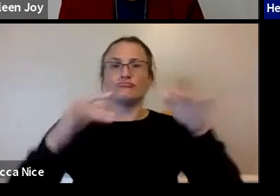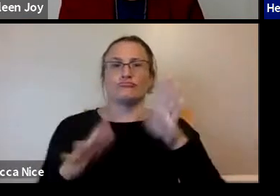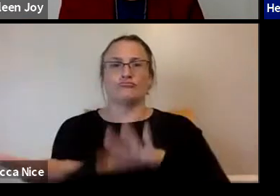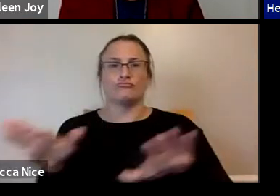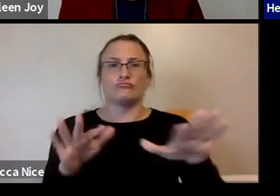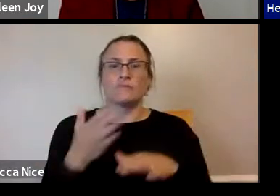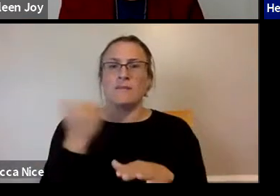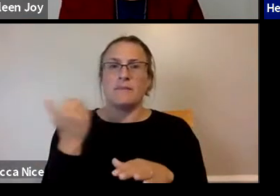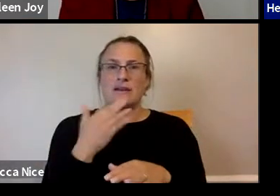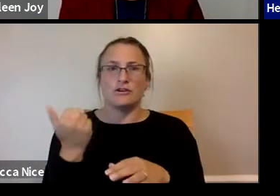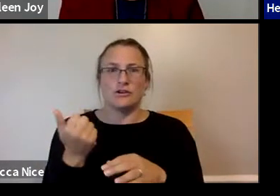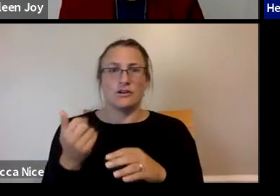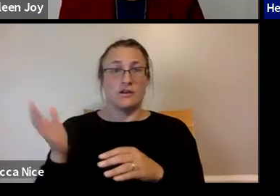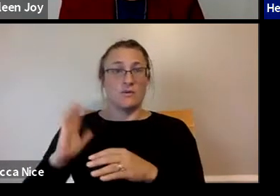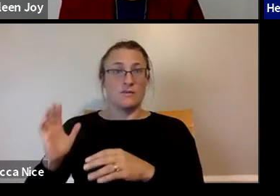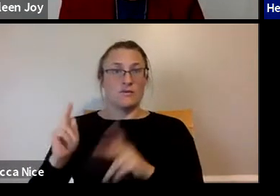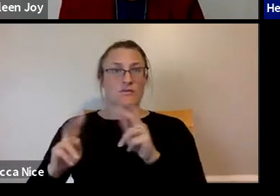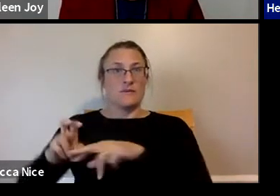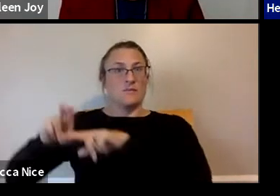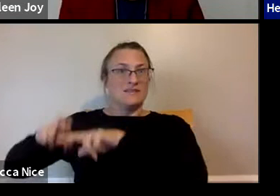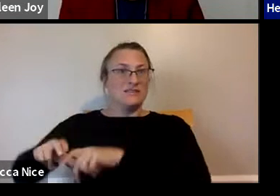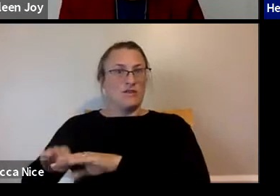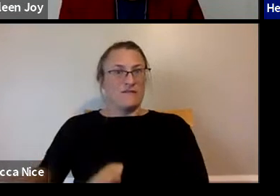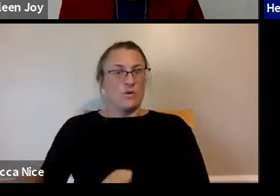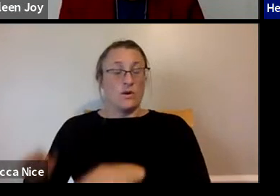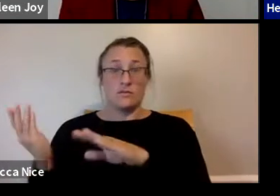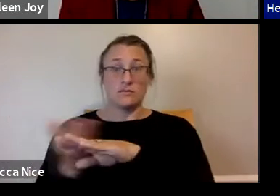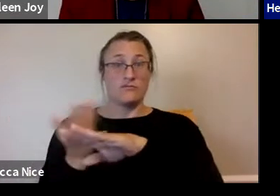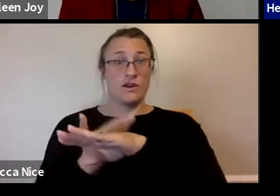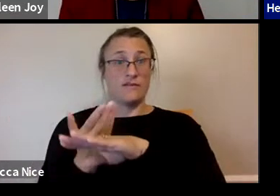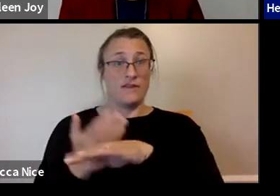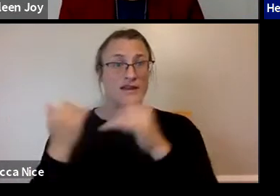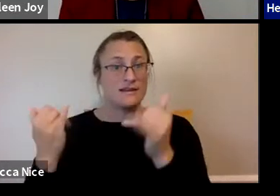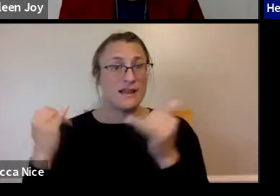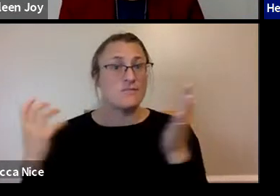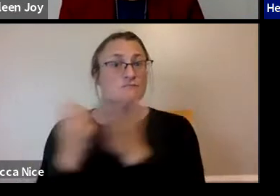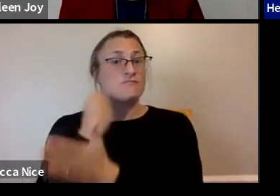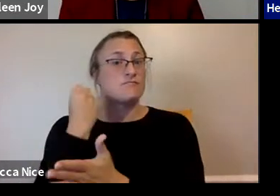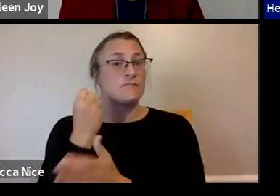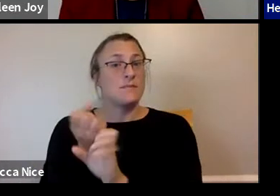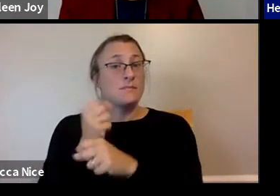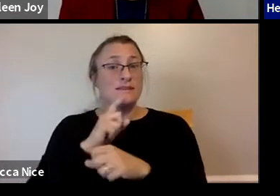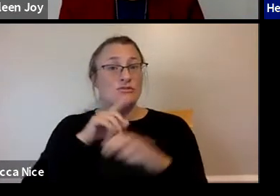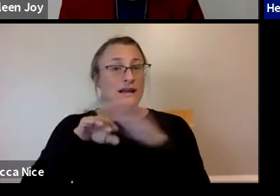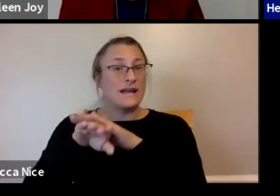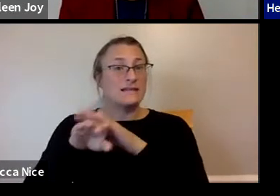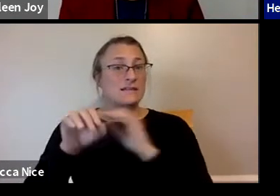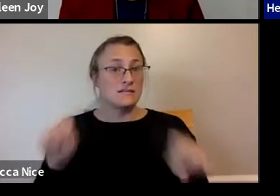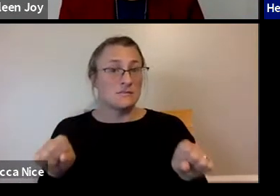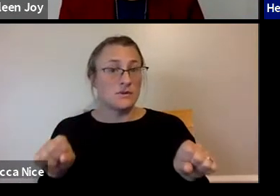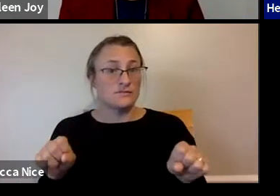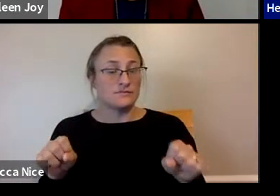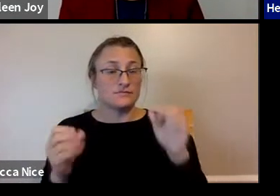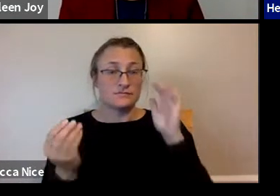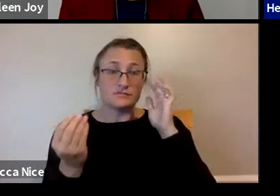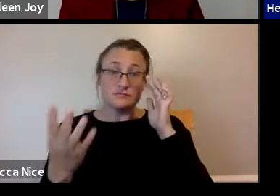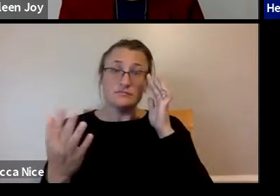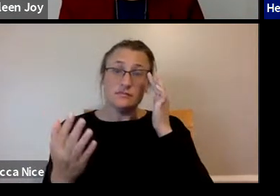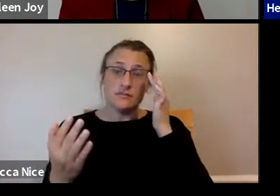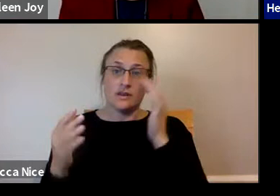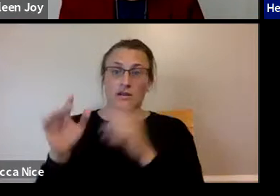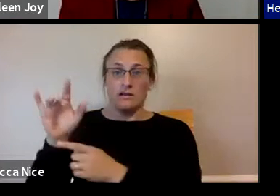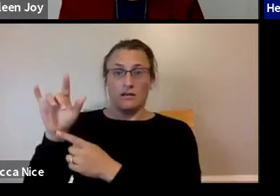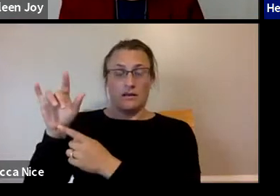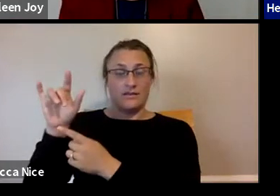sitting on the floor. We have to take advantage of this new airport by making sure that it's accessible. And let me say the transformation of the